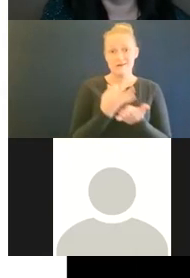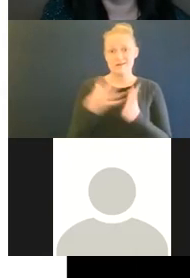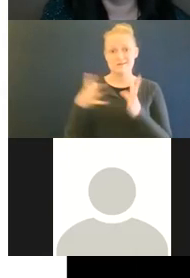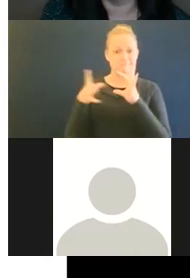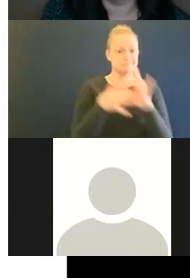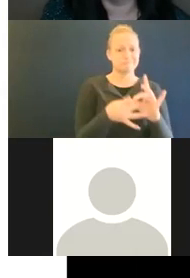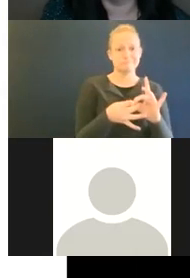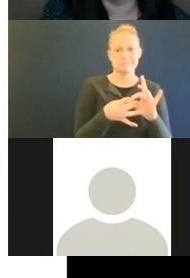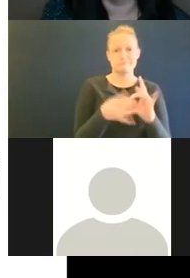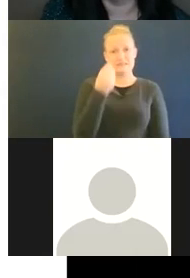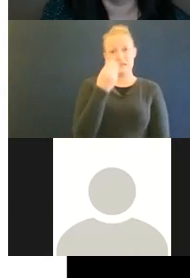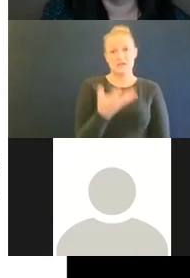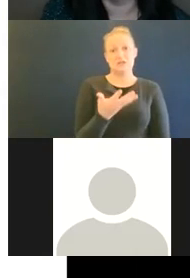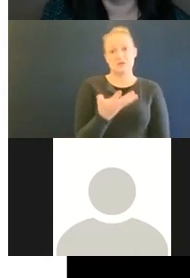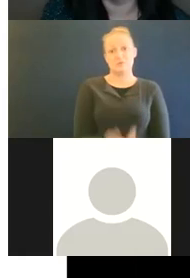disclose.